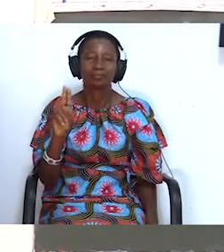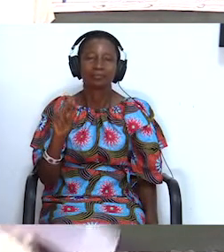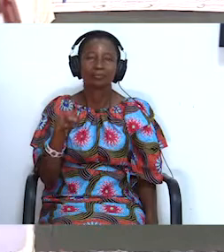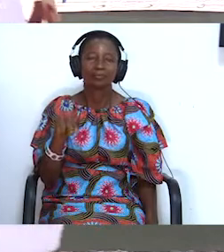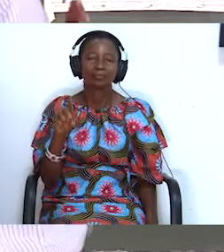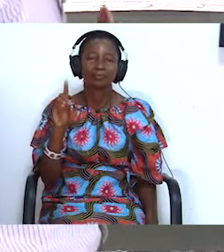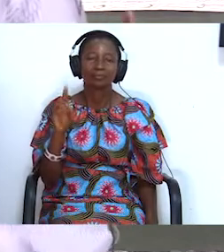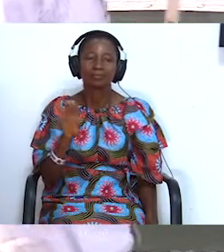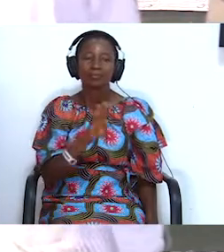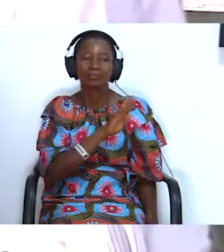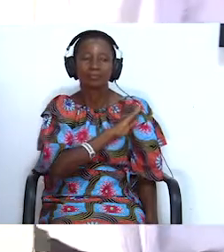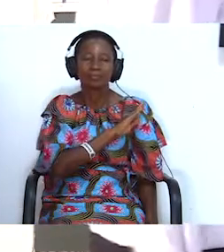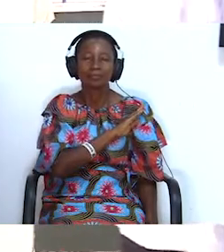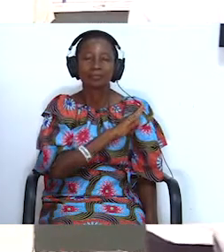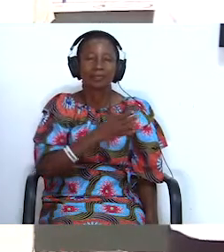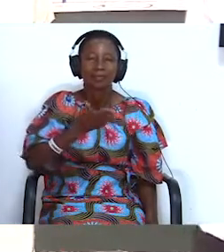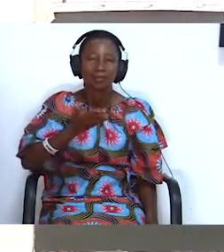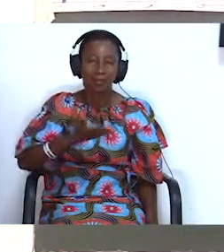and a flick. Very good.